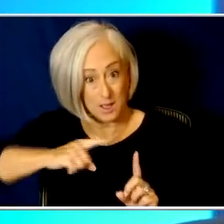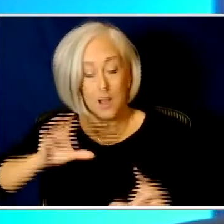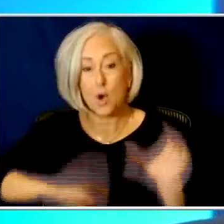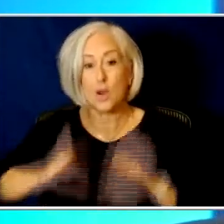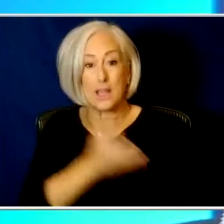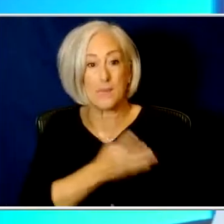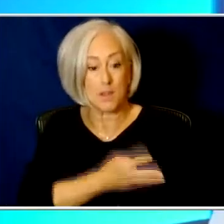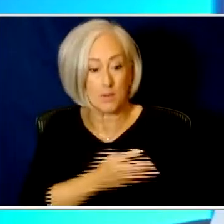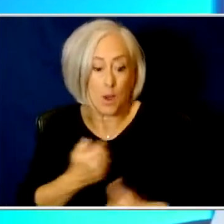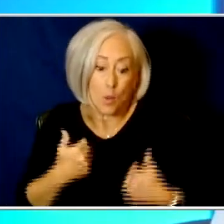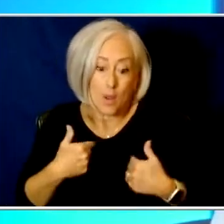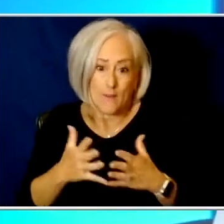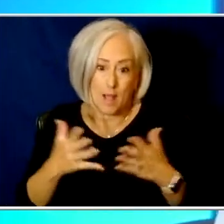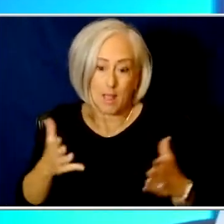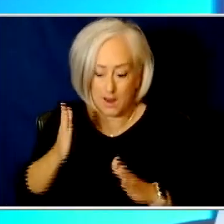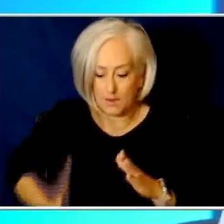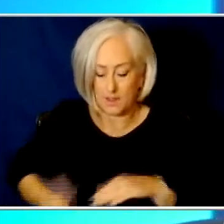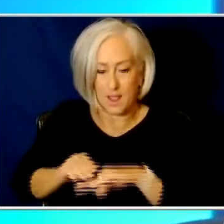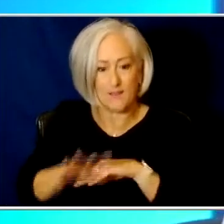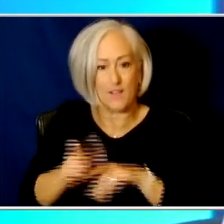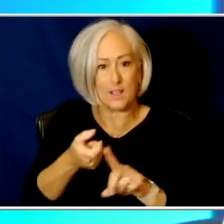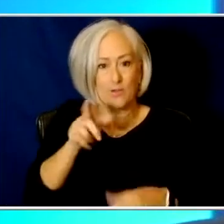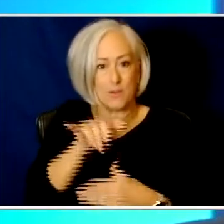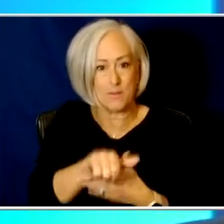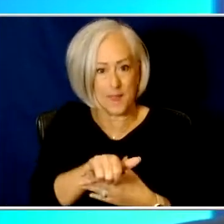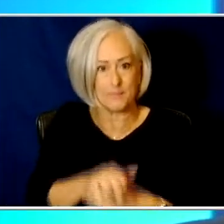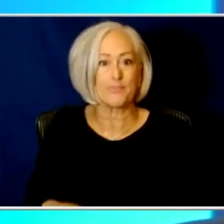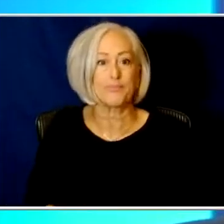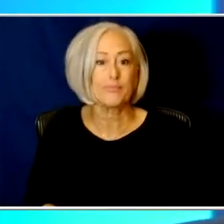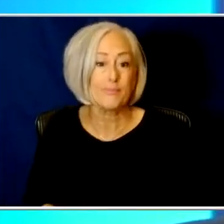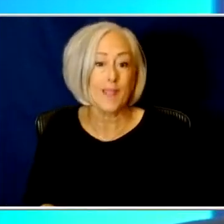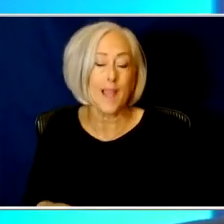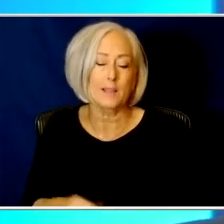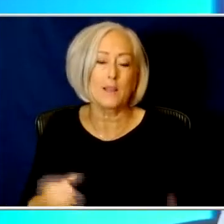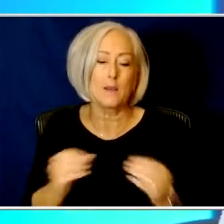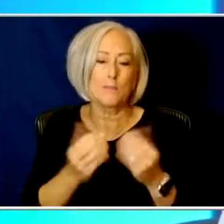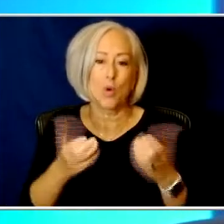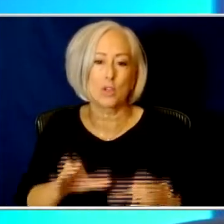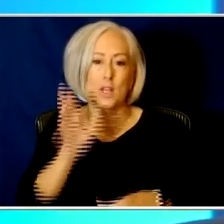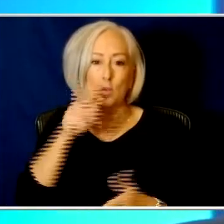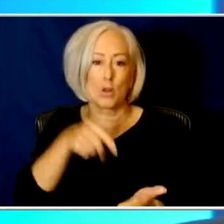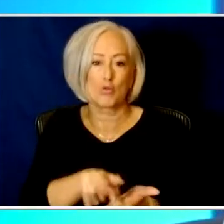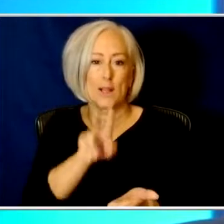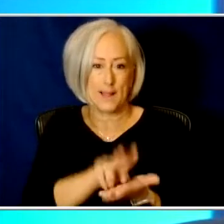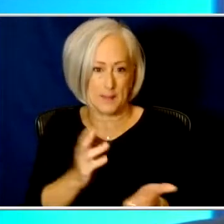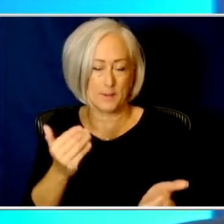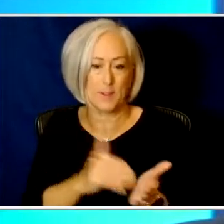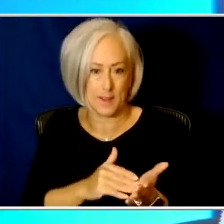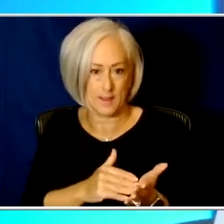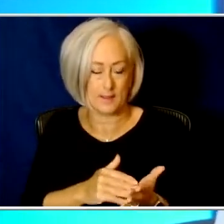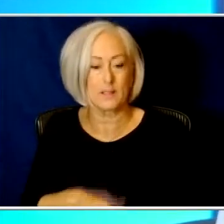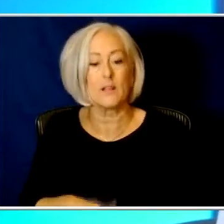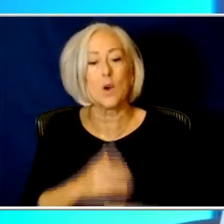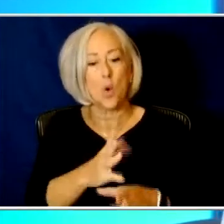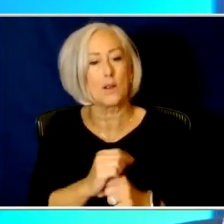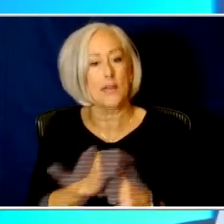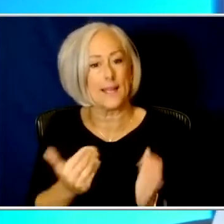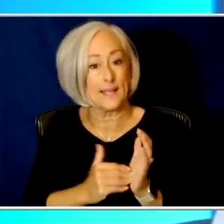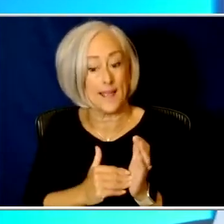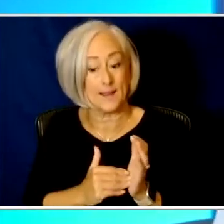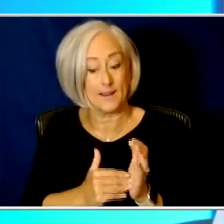there's also a higher risk of relapse for those patients. We know that African American women are twice as likely